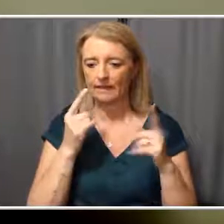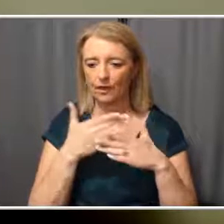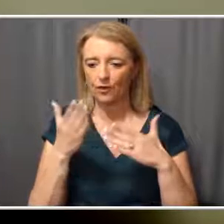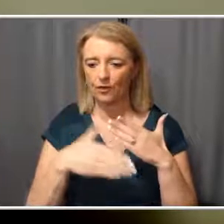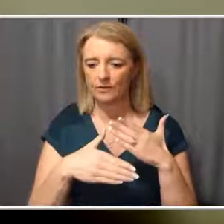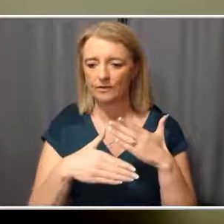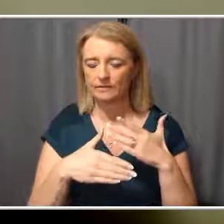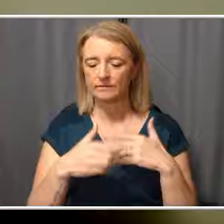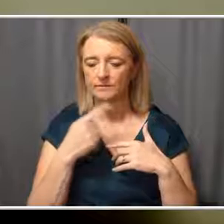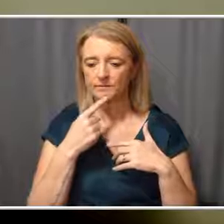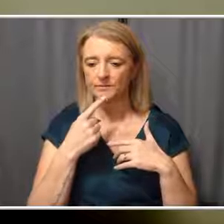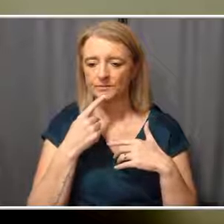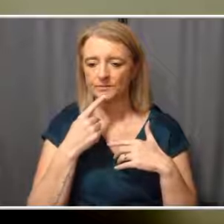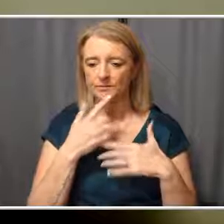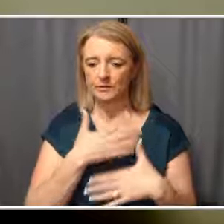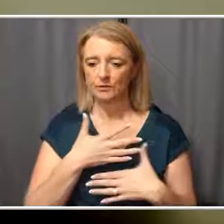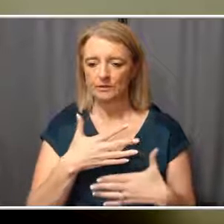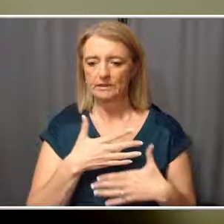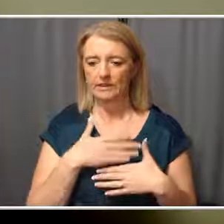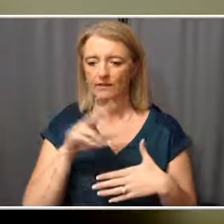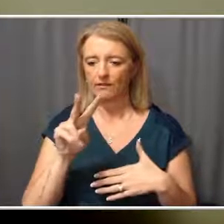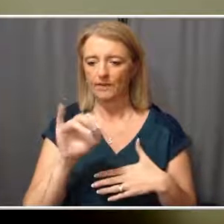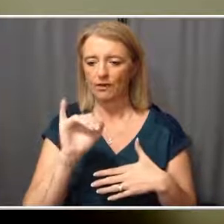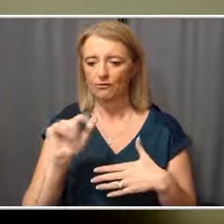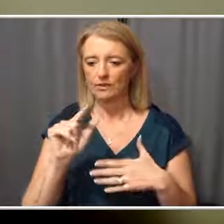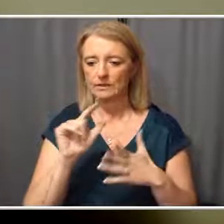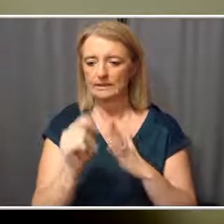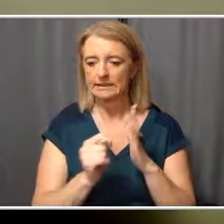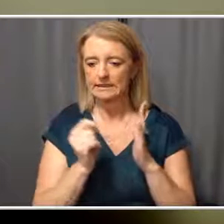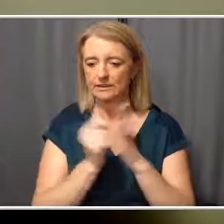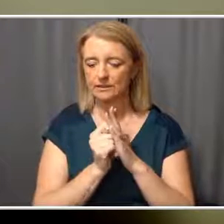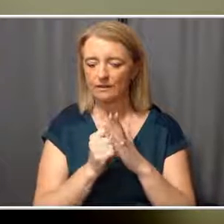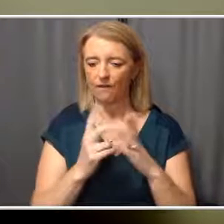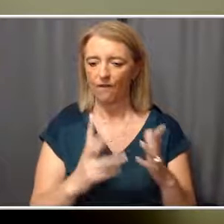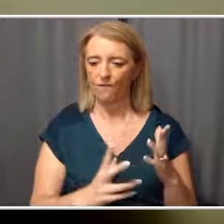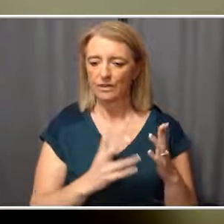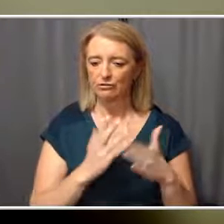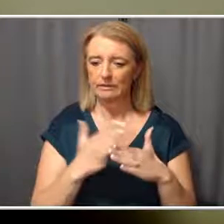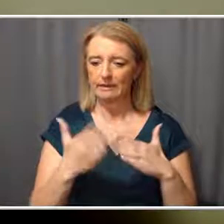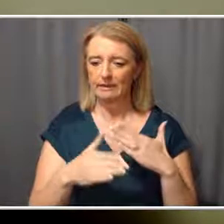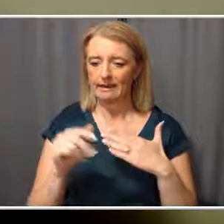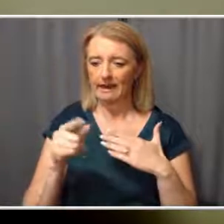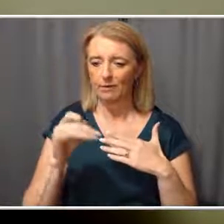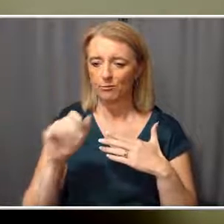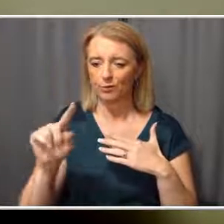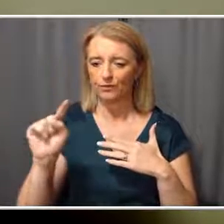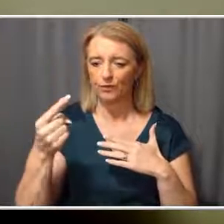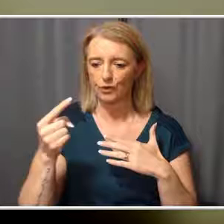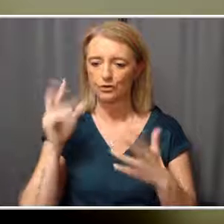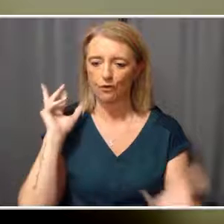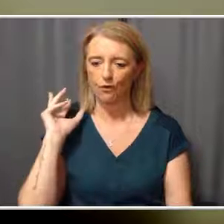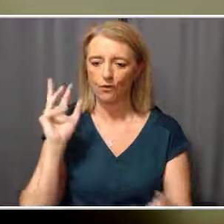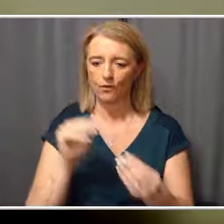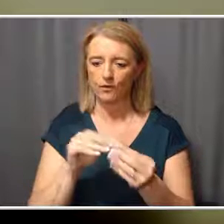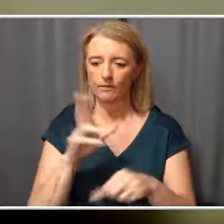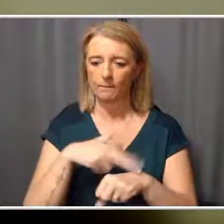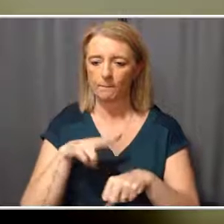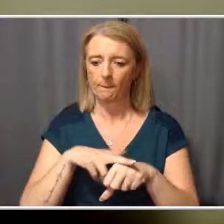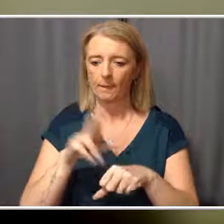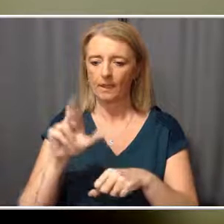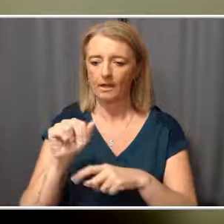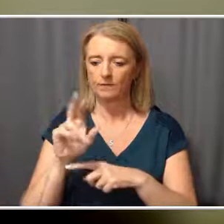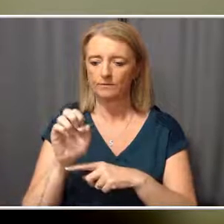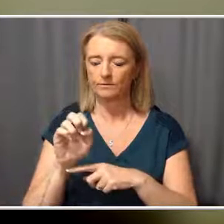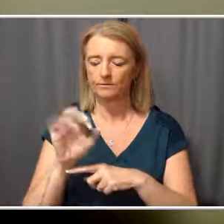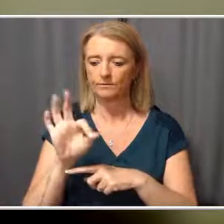the time, psychs me out when I'm coming on or not. So that is nothing unusual. And I'm glad we could show